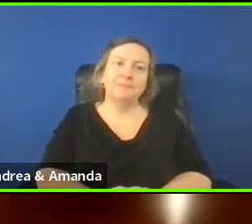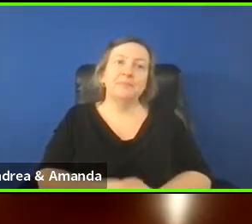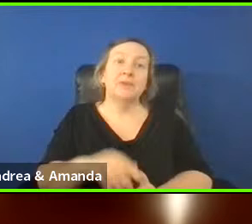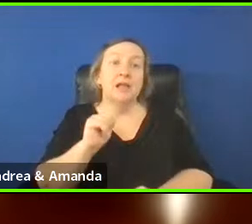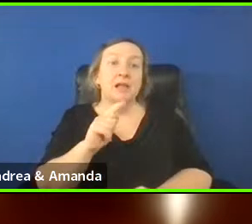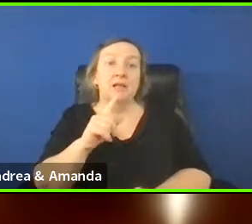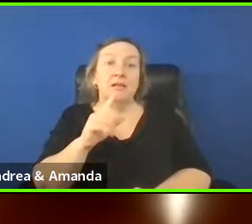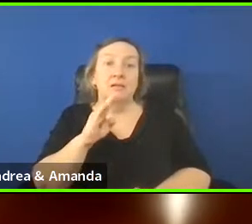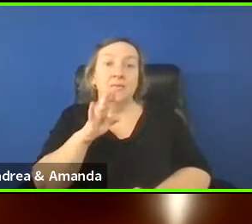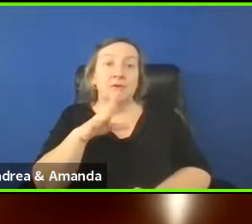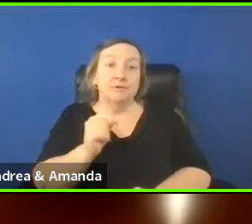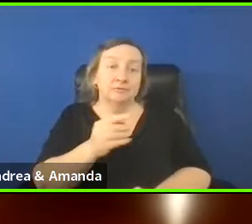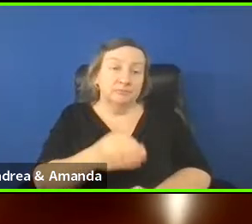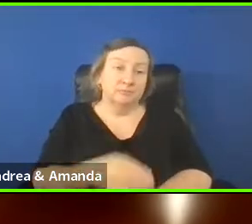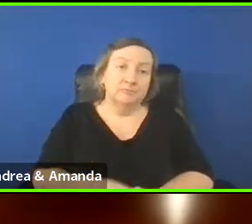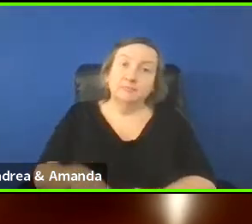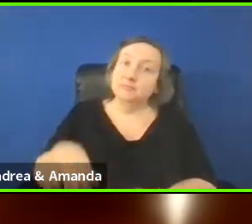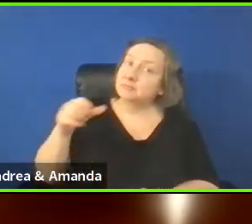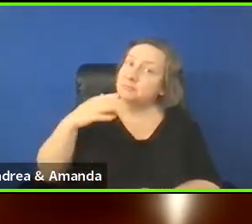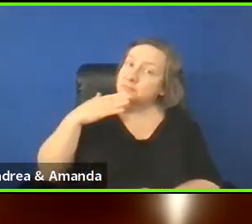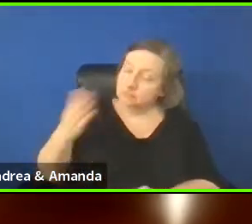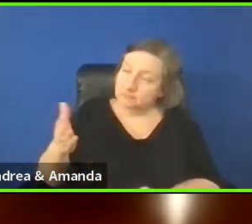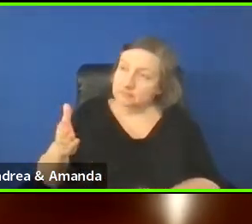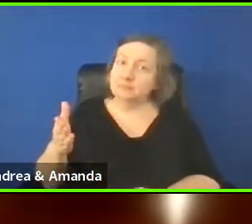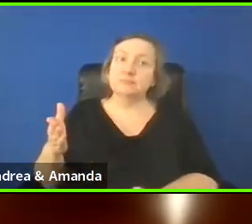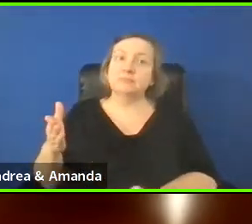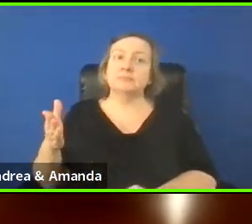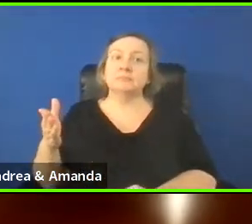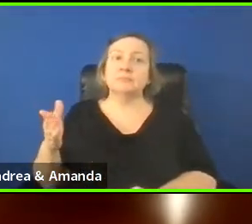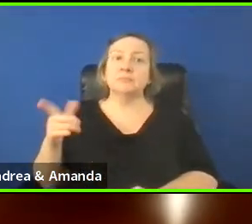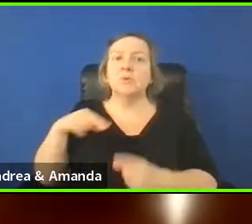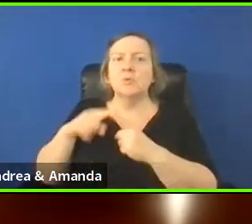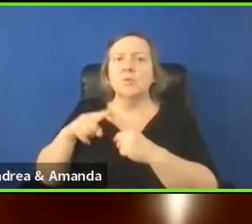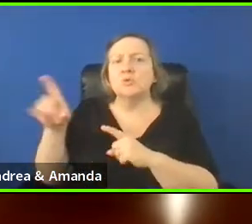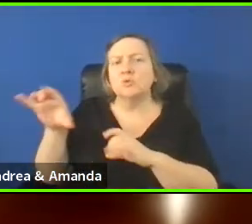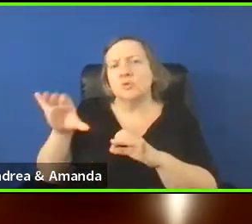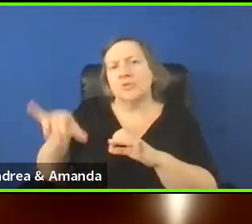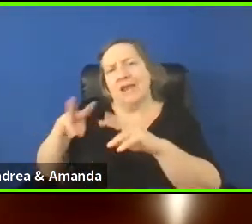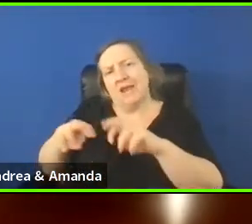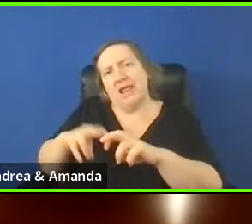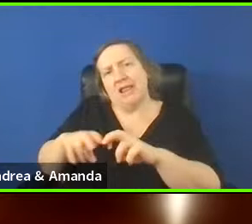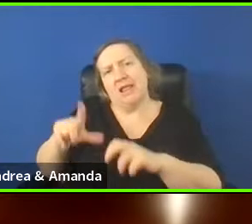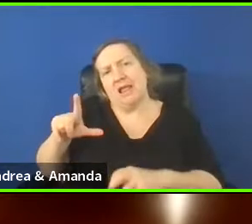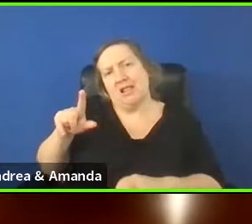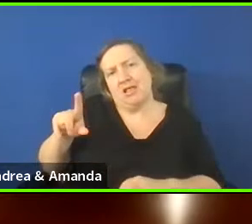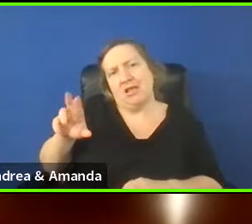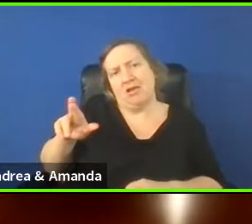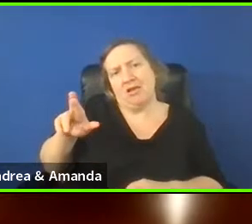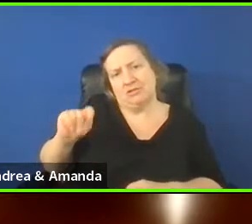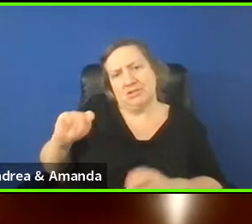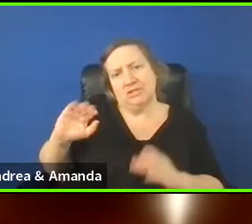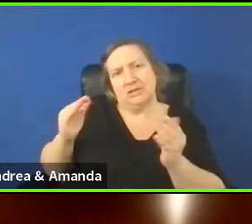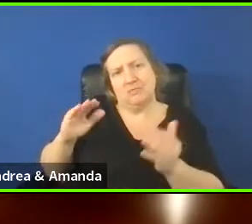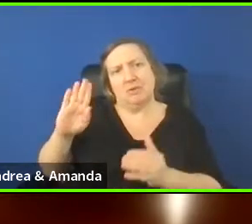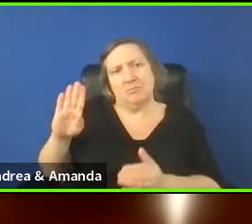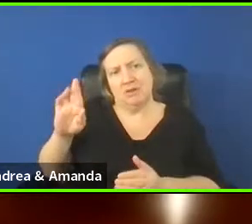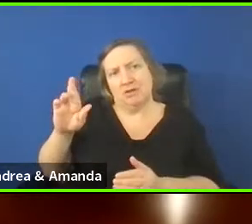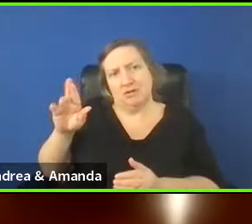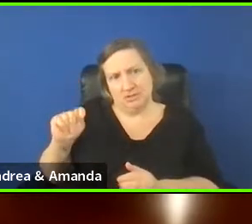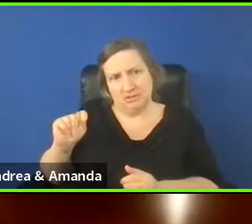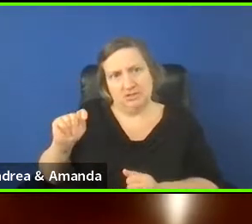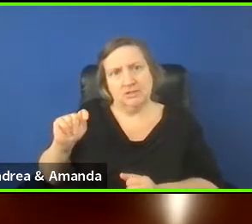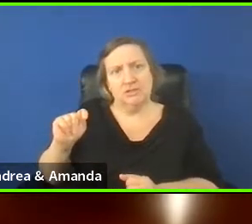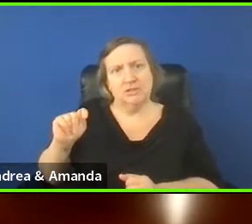Albert? Jake, thanks. So when you're doing that analysis from LRT versus BRT, again, it